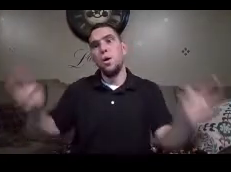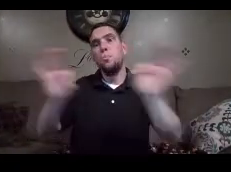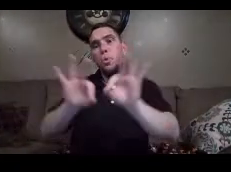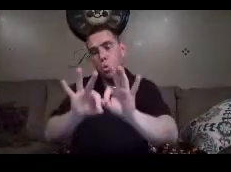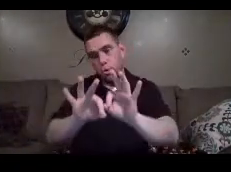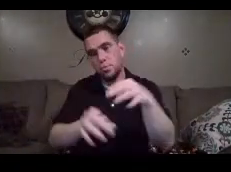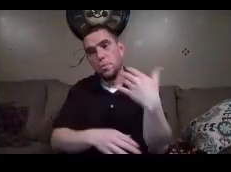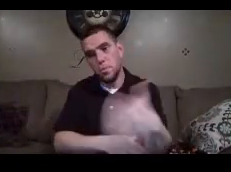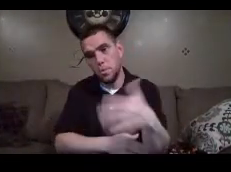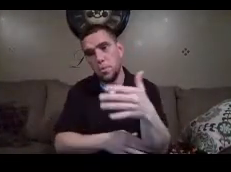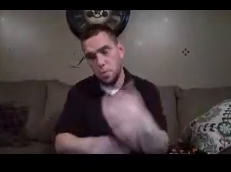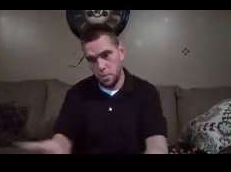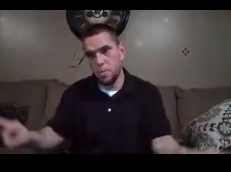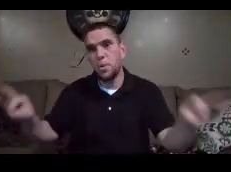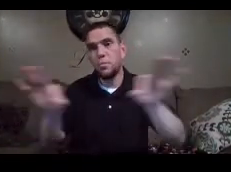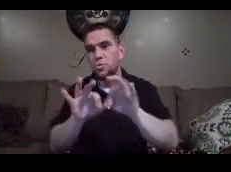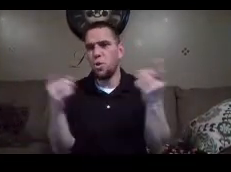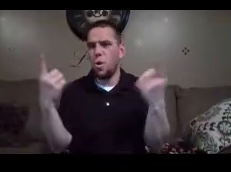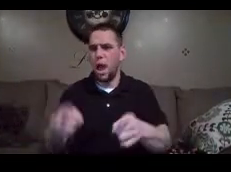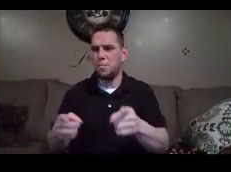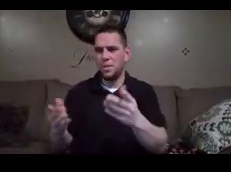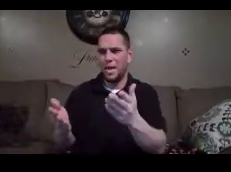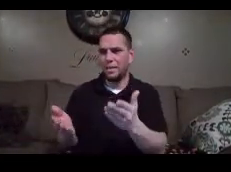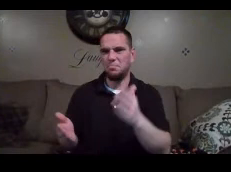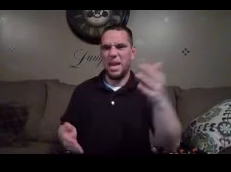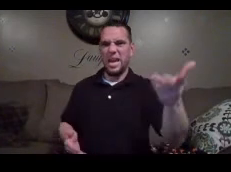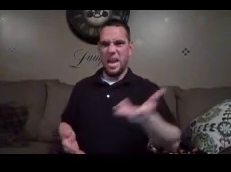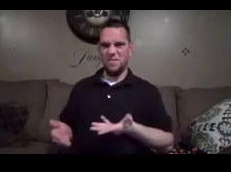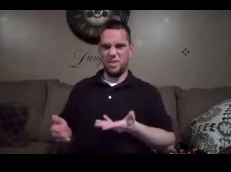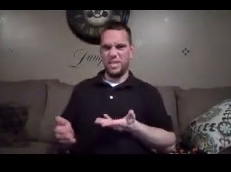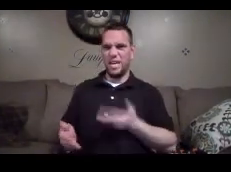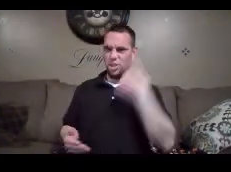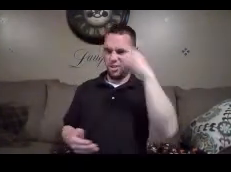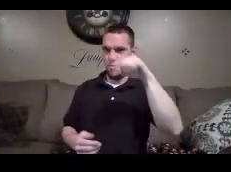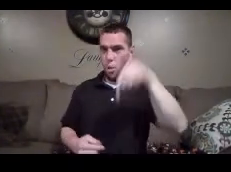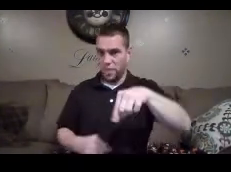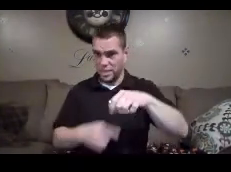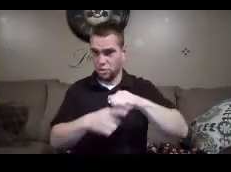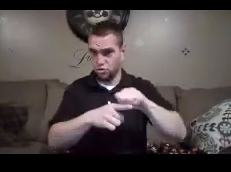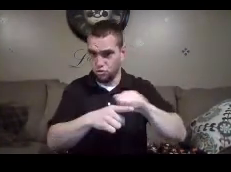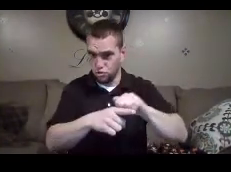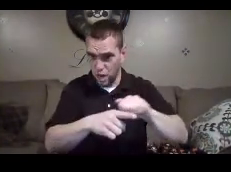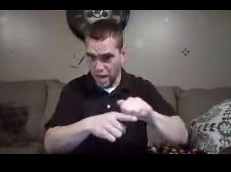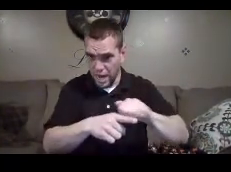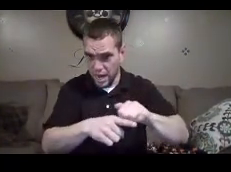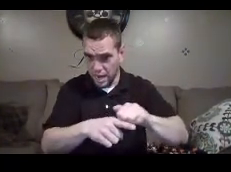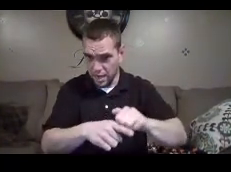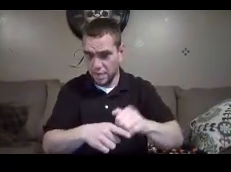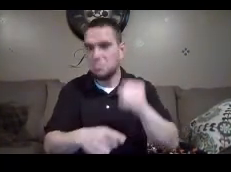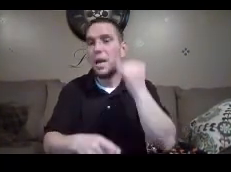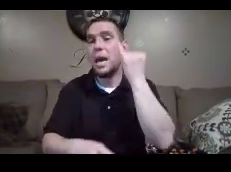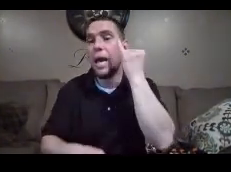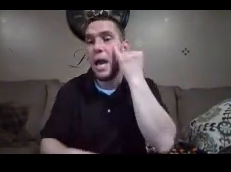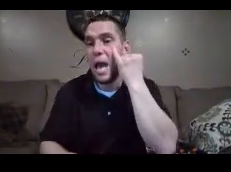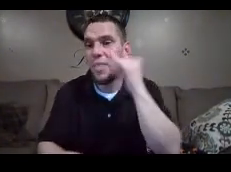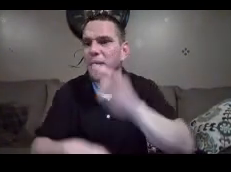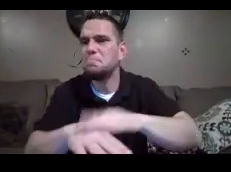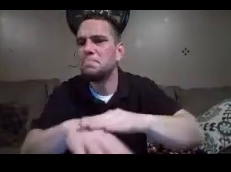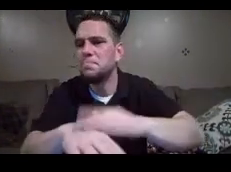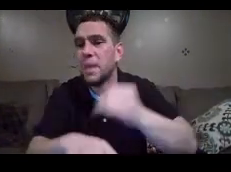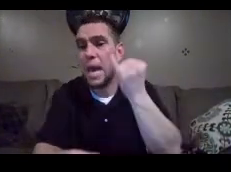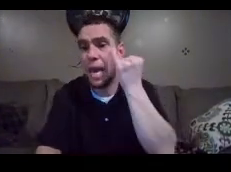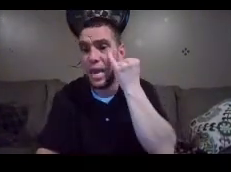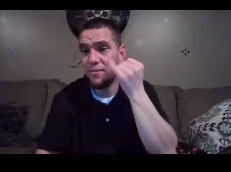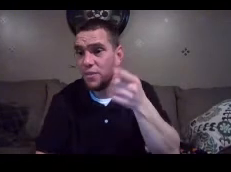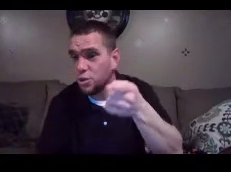the invitation and announcement for this training, we had a notice statement that stated, if you